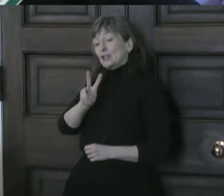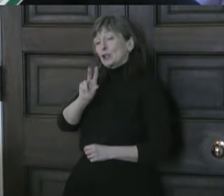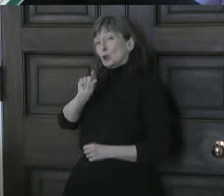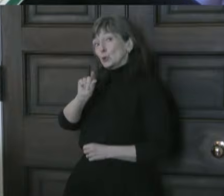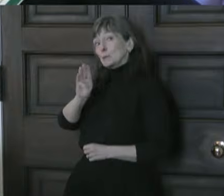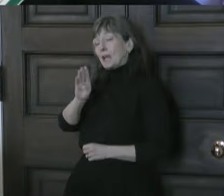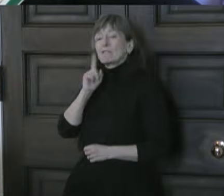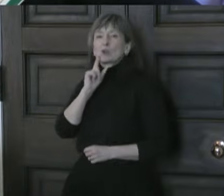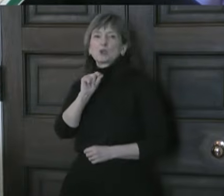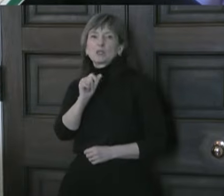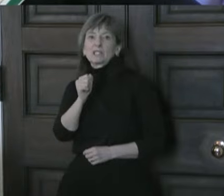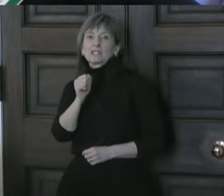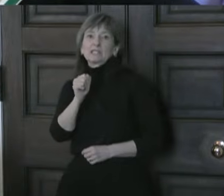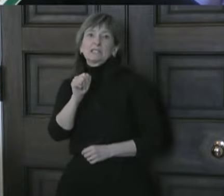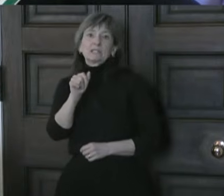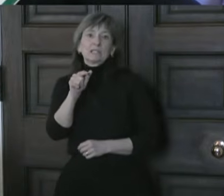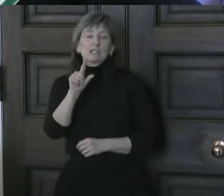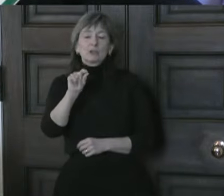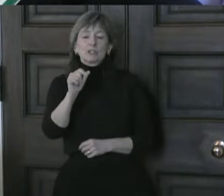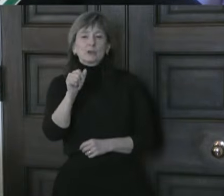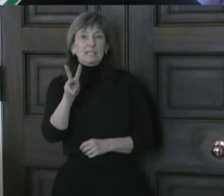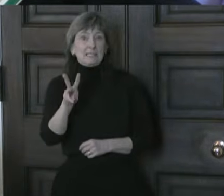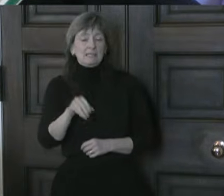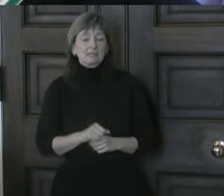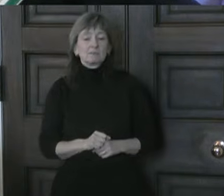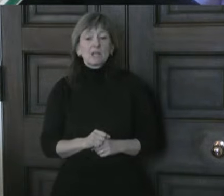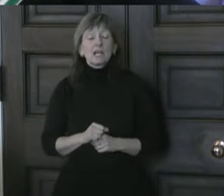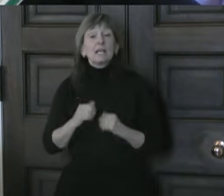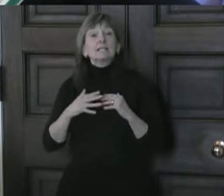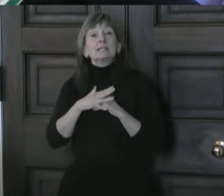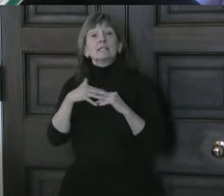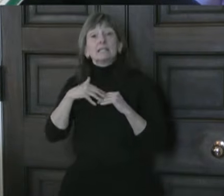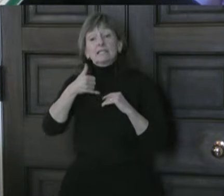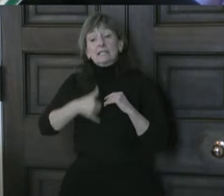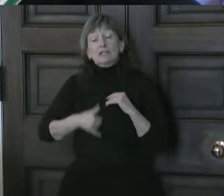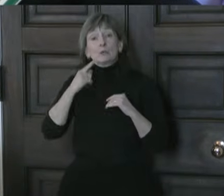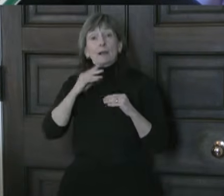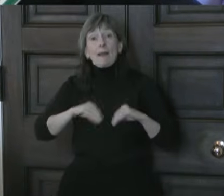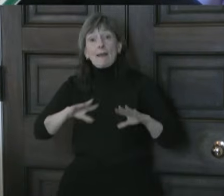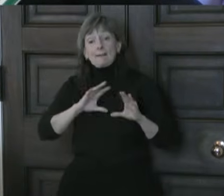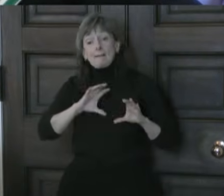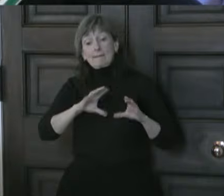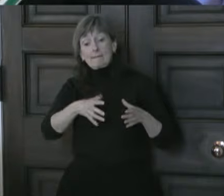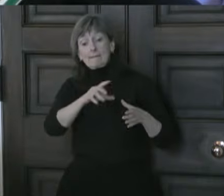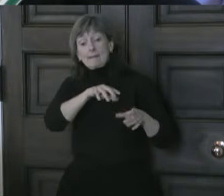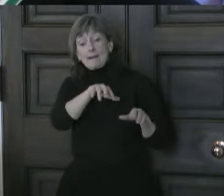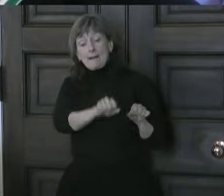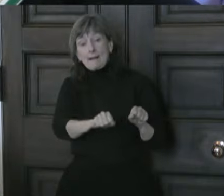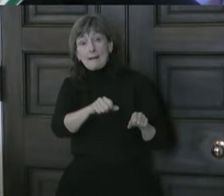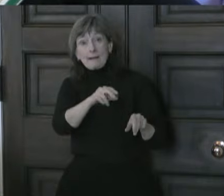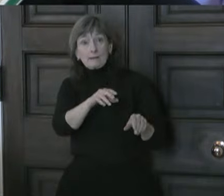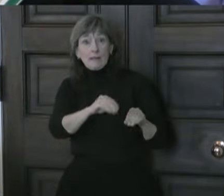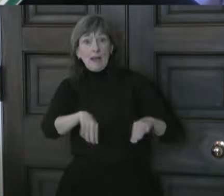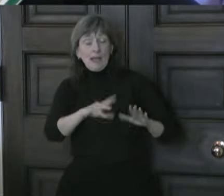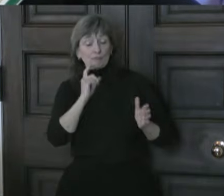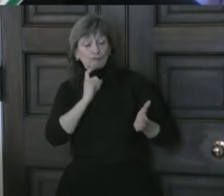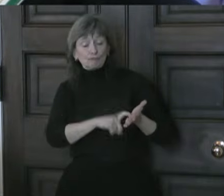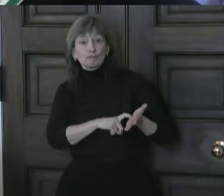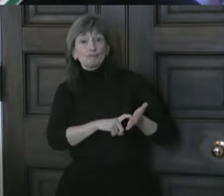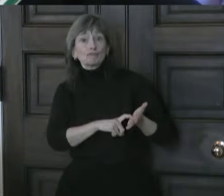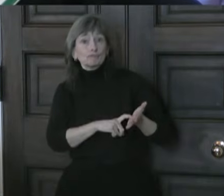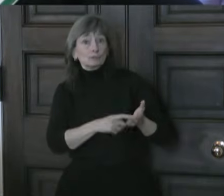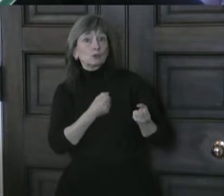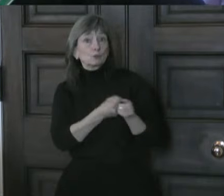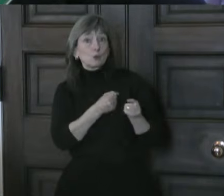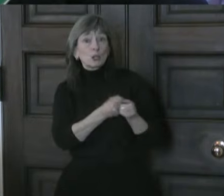A proud beneficiary of the Labrador Inuit Land Claims Agreement, Ms. Winters has been a role model for Indigenous